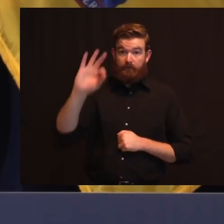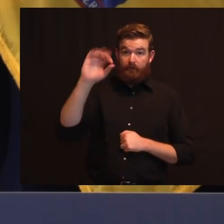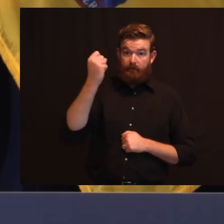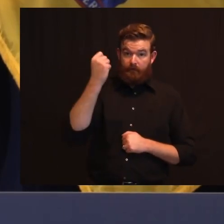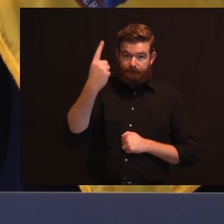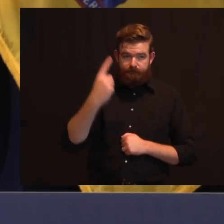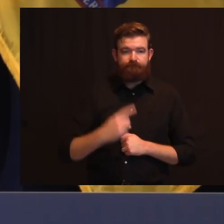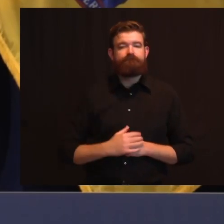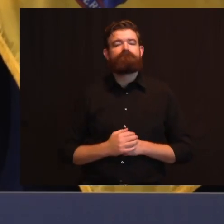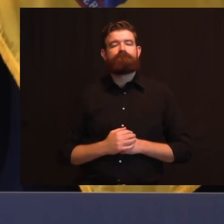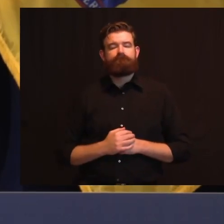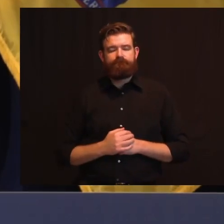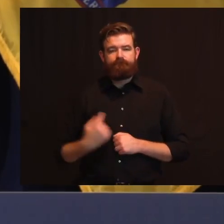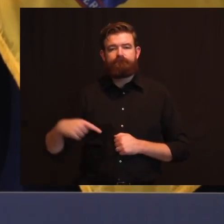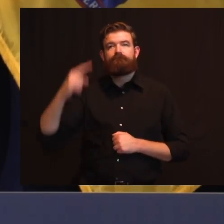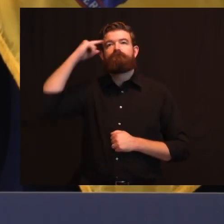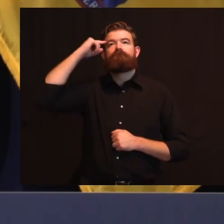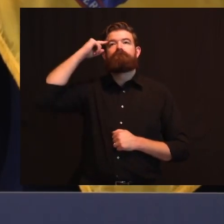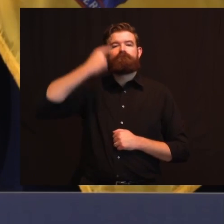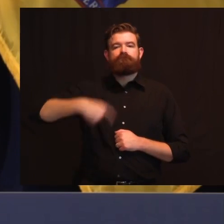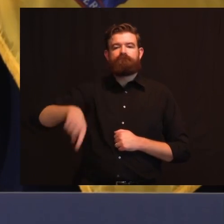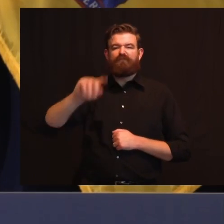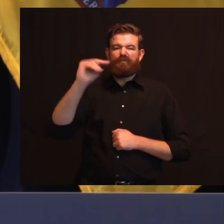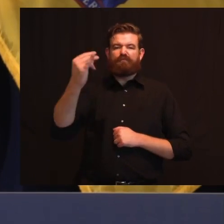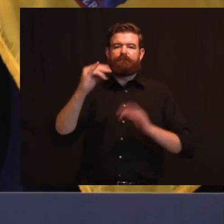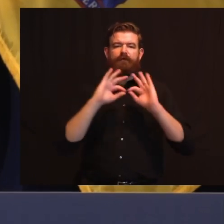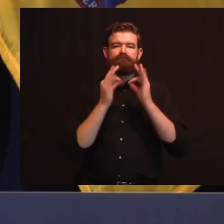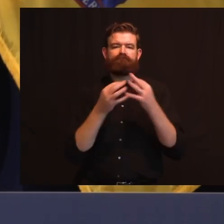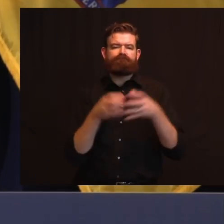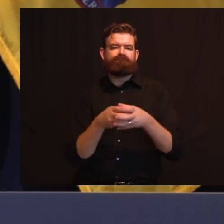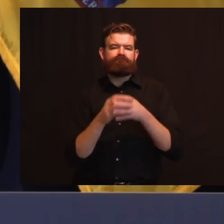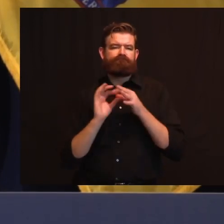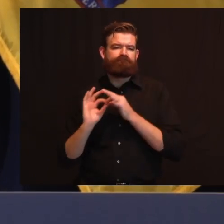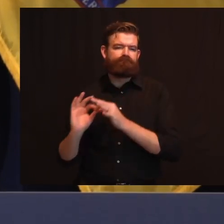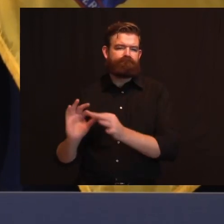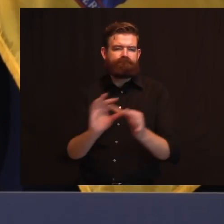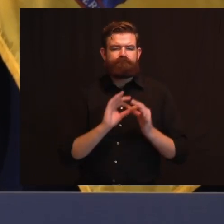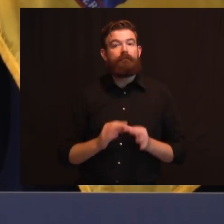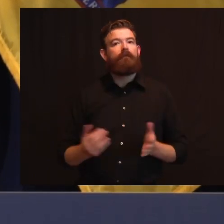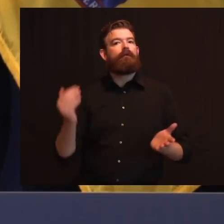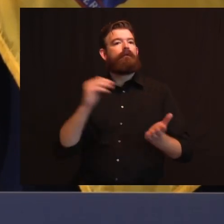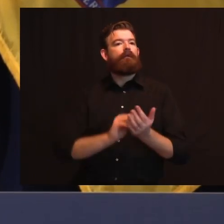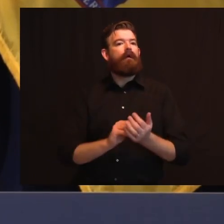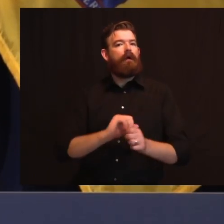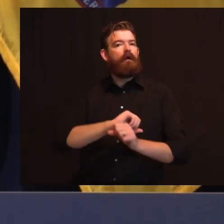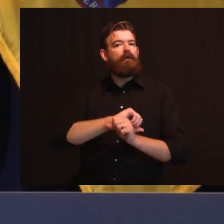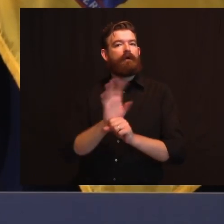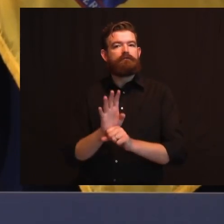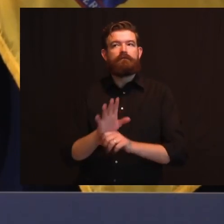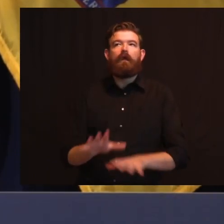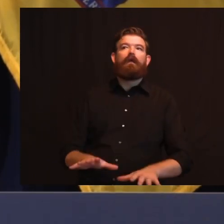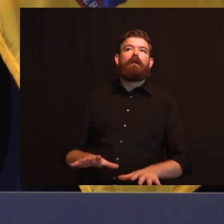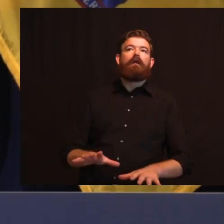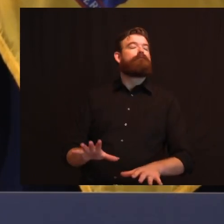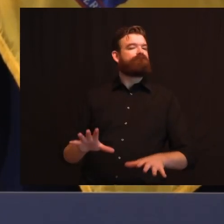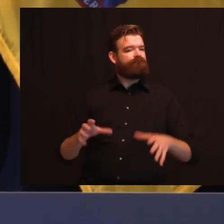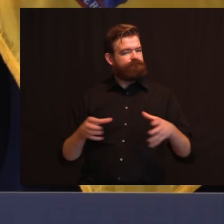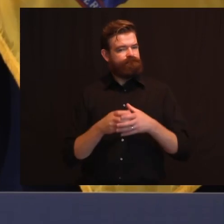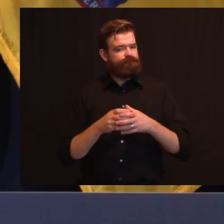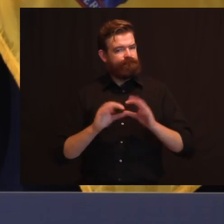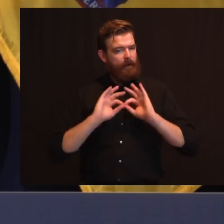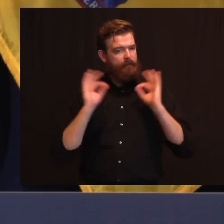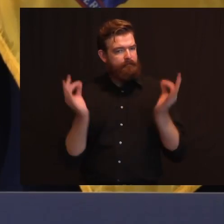that again these days like never before. Let's all take care of each other. It's not just about one of us, it's about